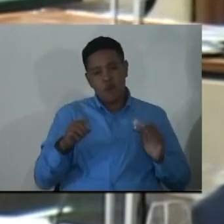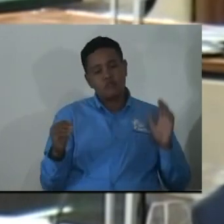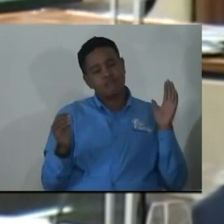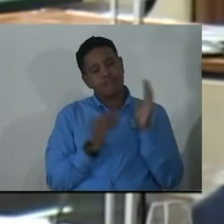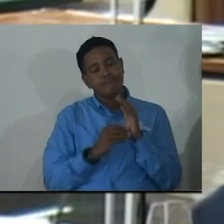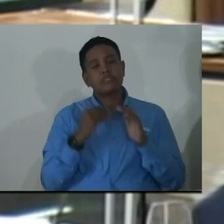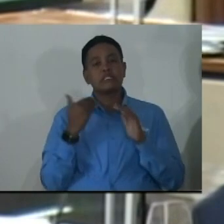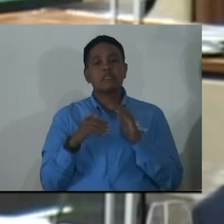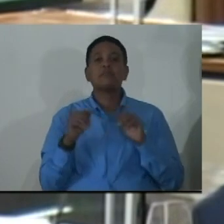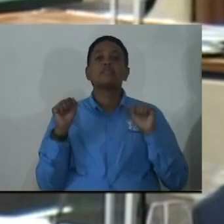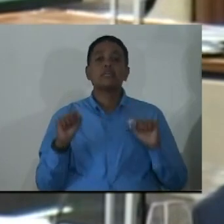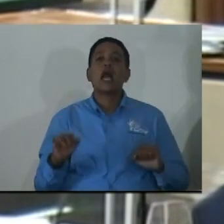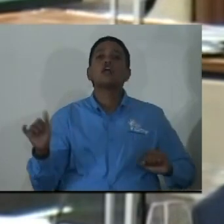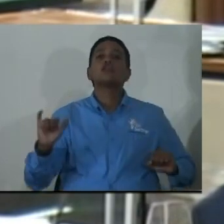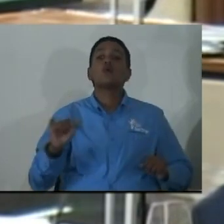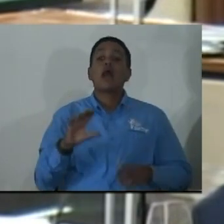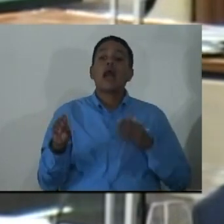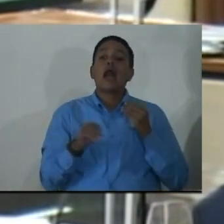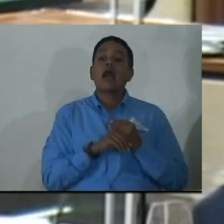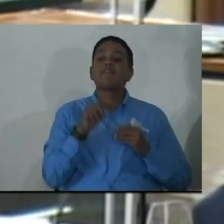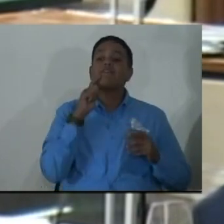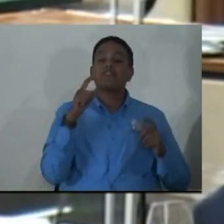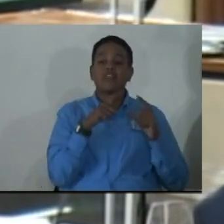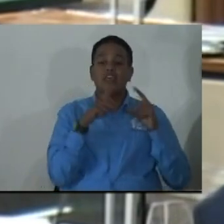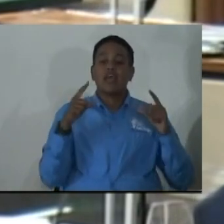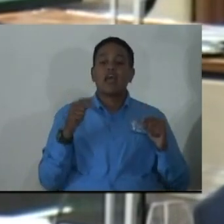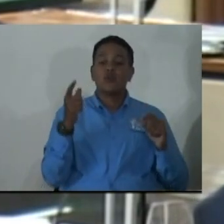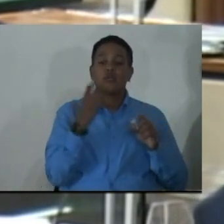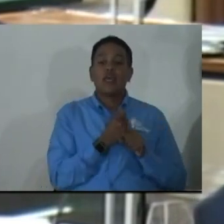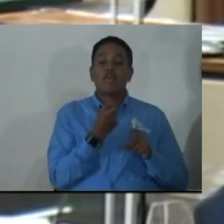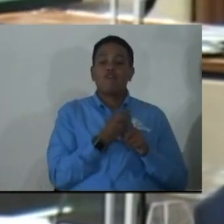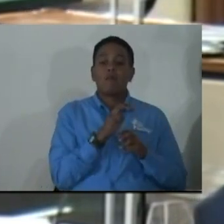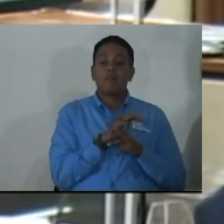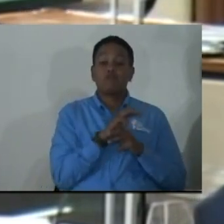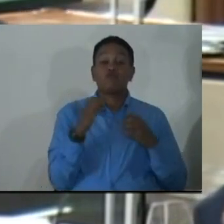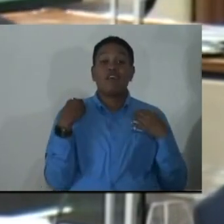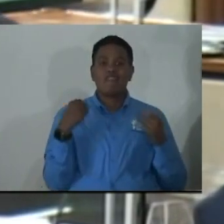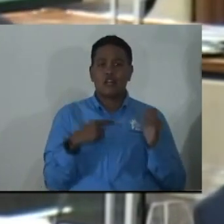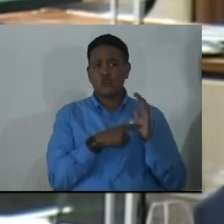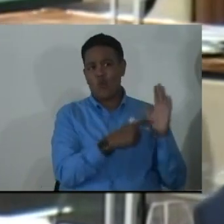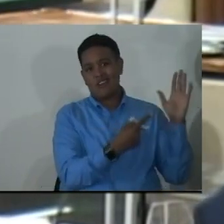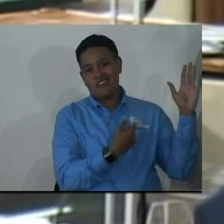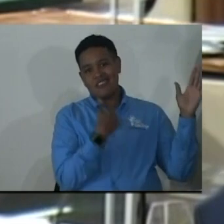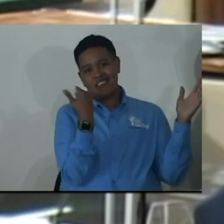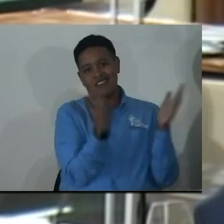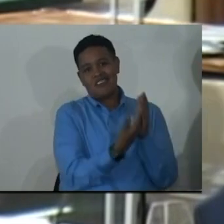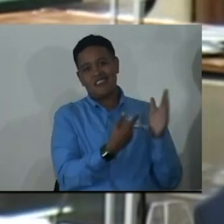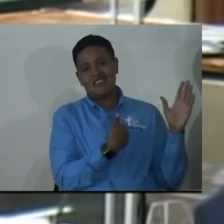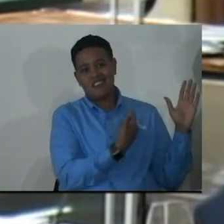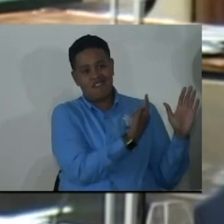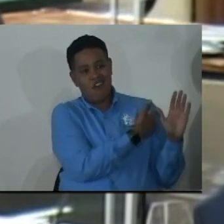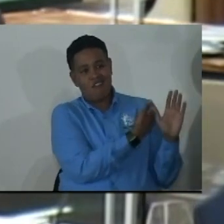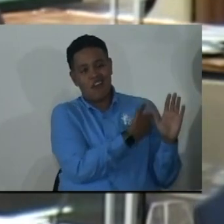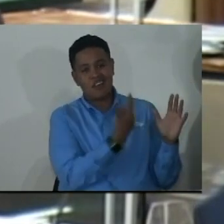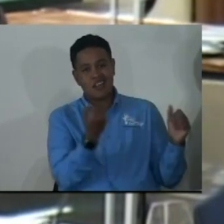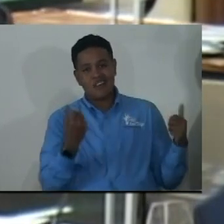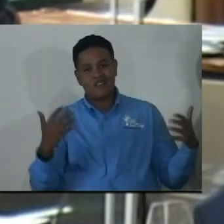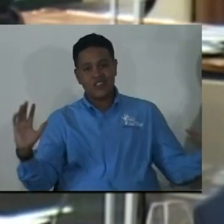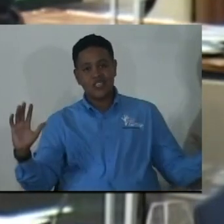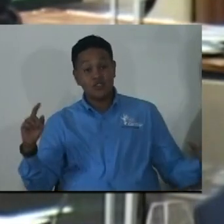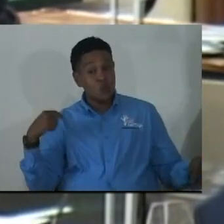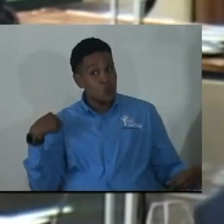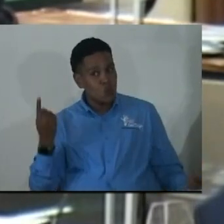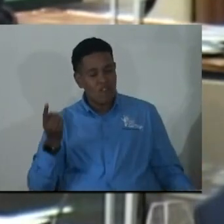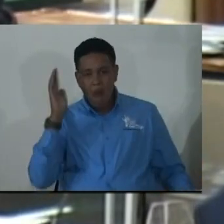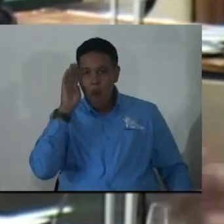can provide that. And then the card that you get from the Ministry of Health has the vaccination type, and so far it's all been